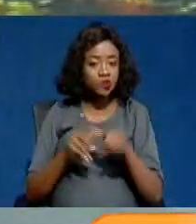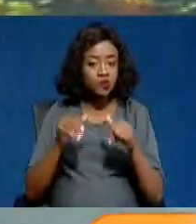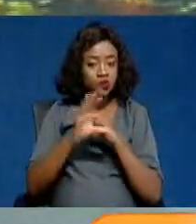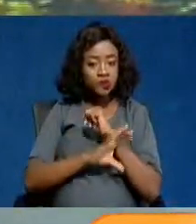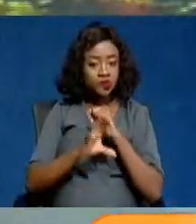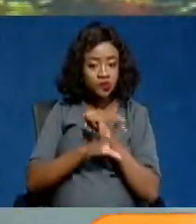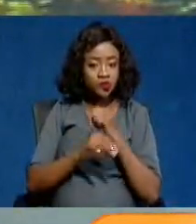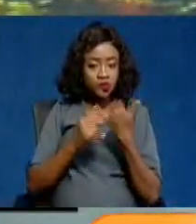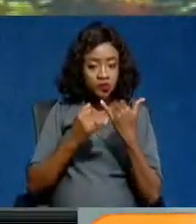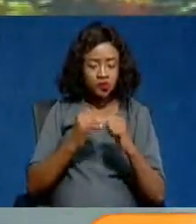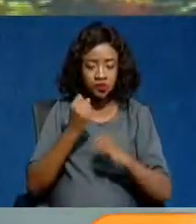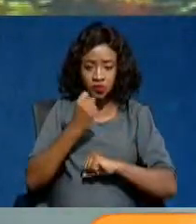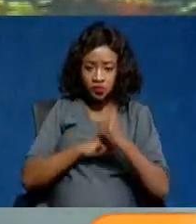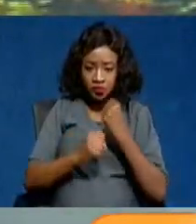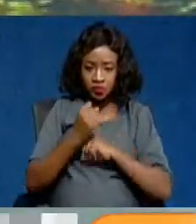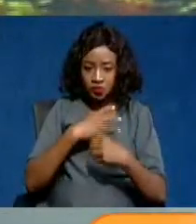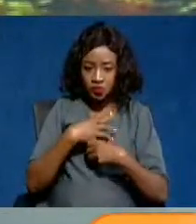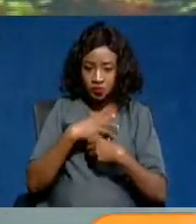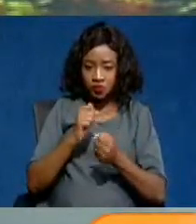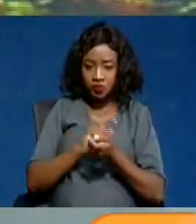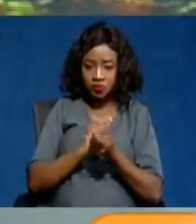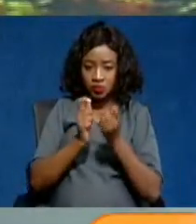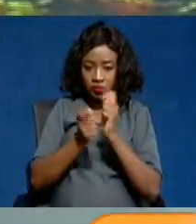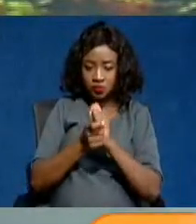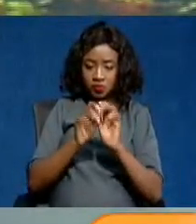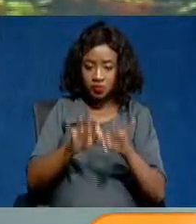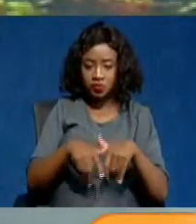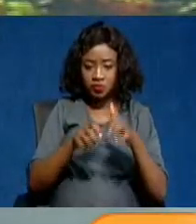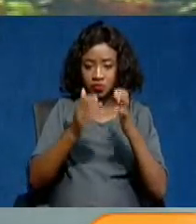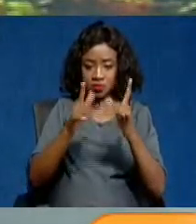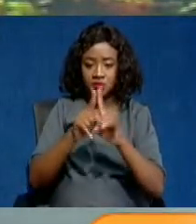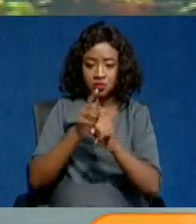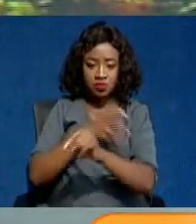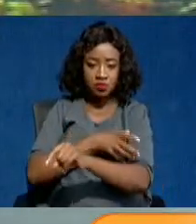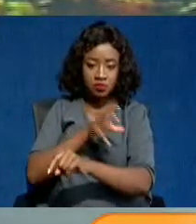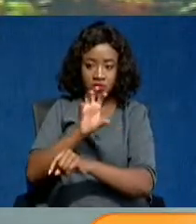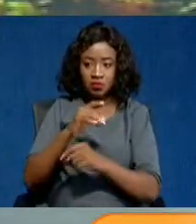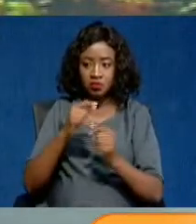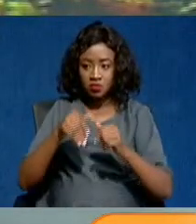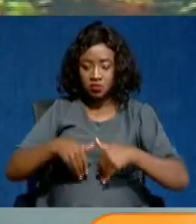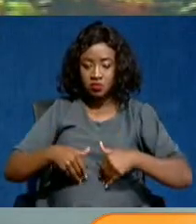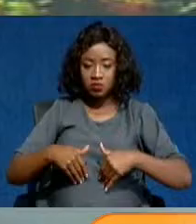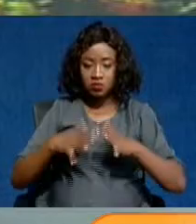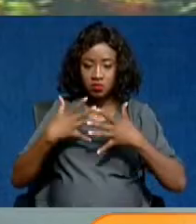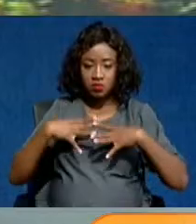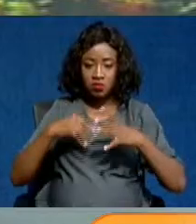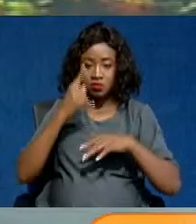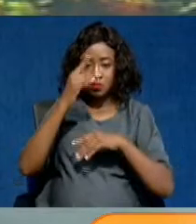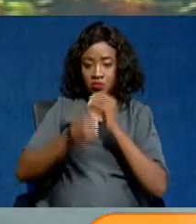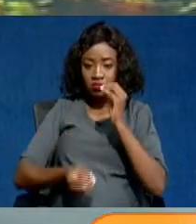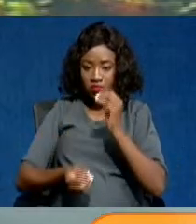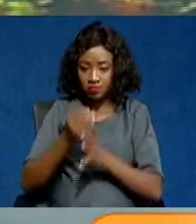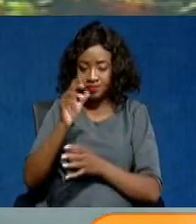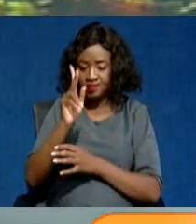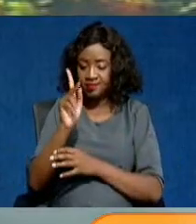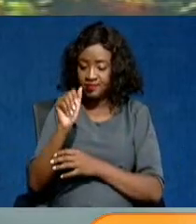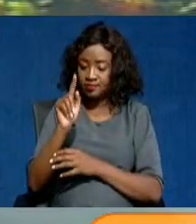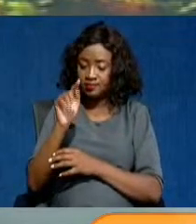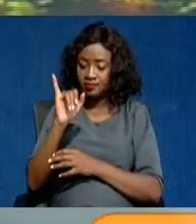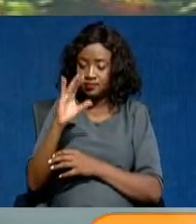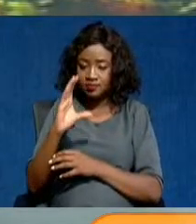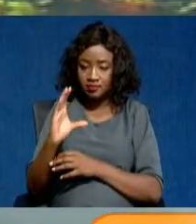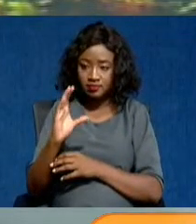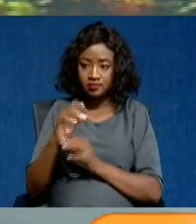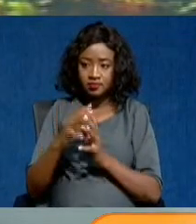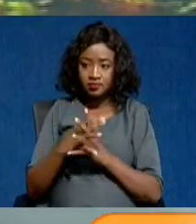has taken a bold step towards transforming agriculture and empowering young people with the official launch of the Kantaria Agricultural Technology